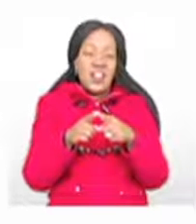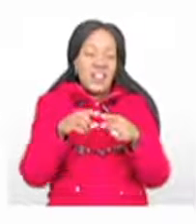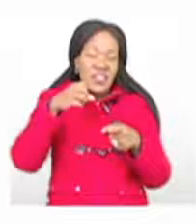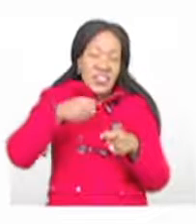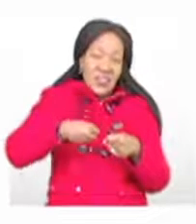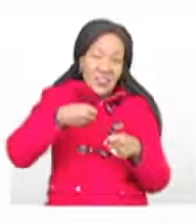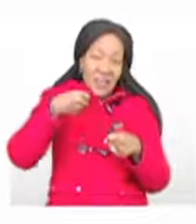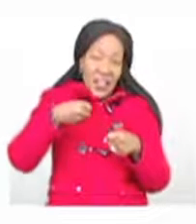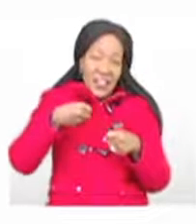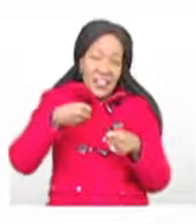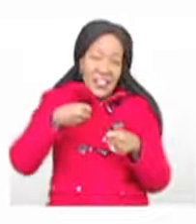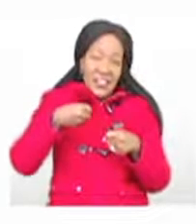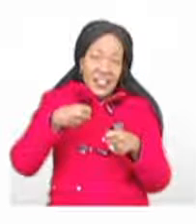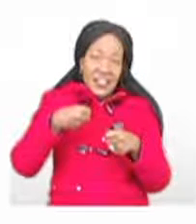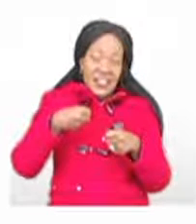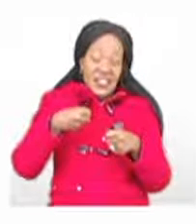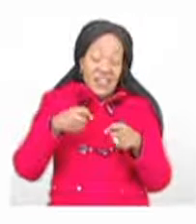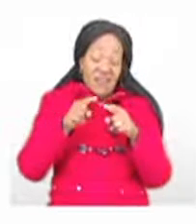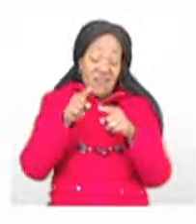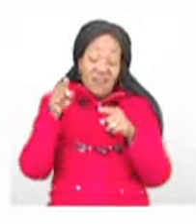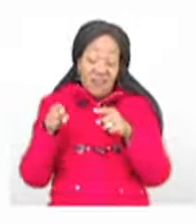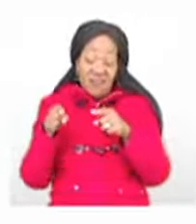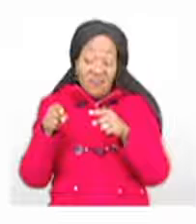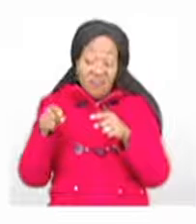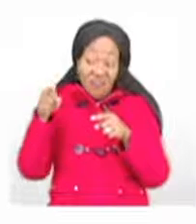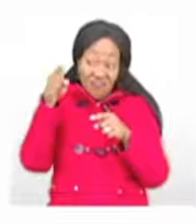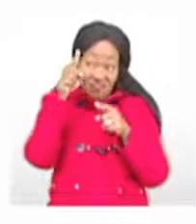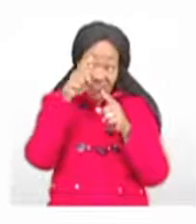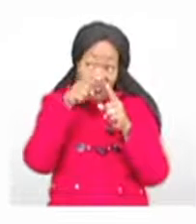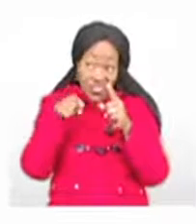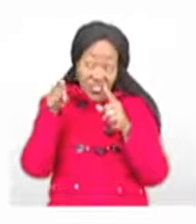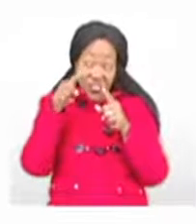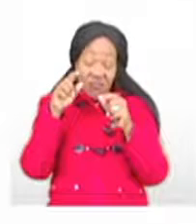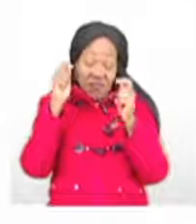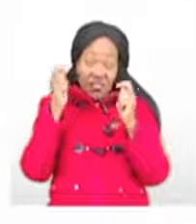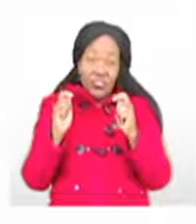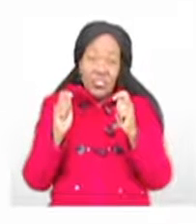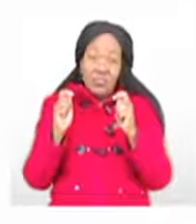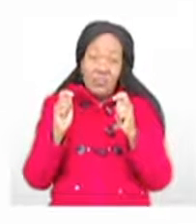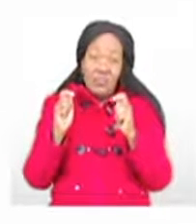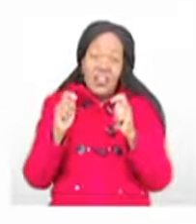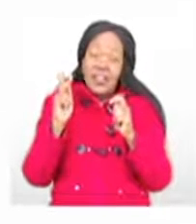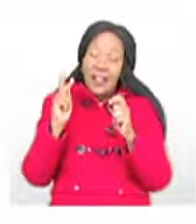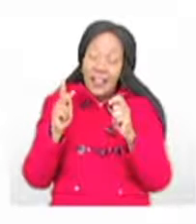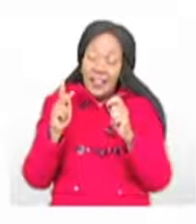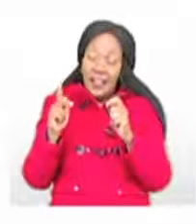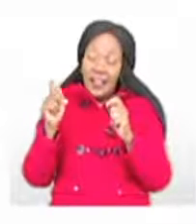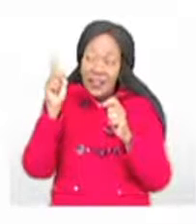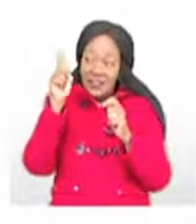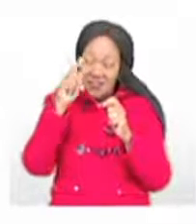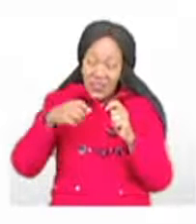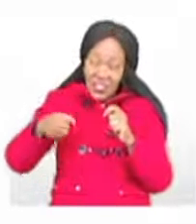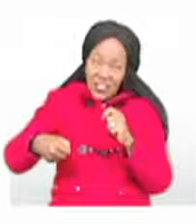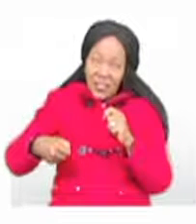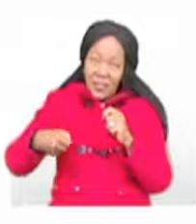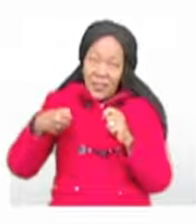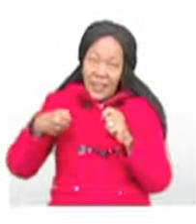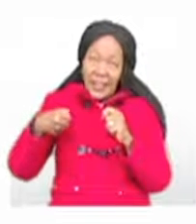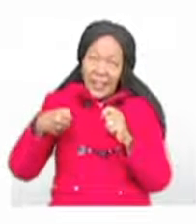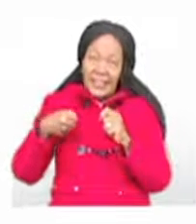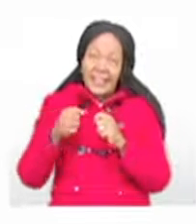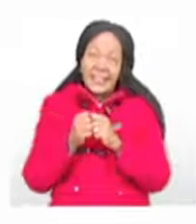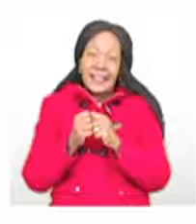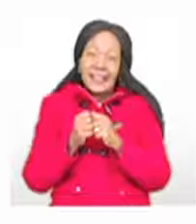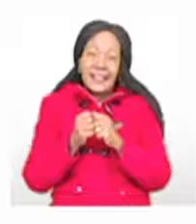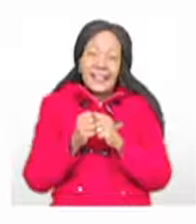bucket, and next it's an oval shape. And the third one is a